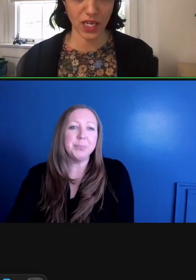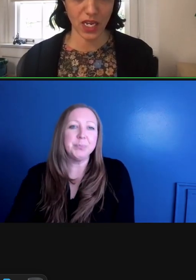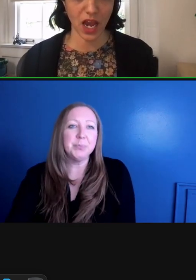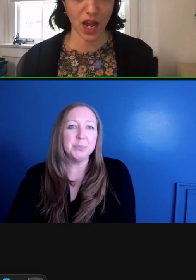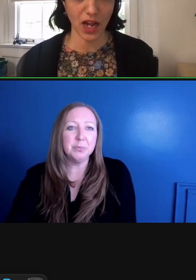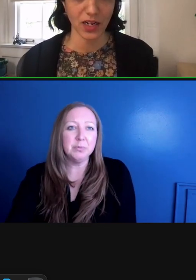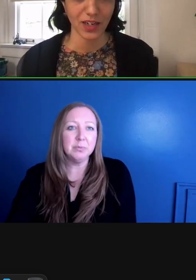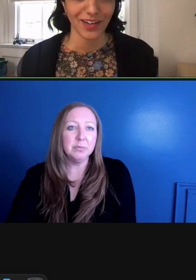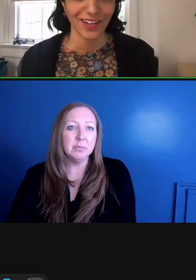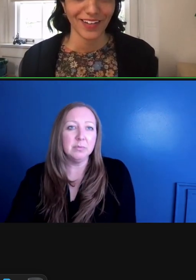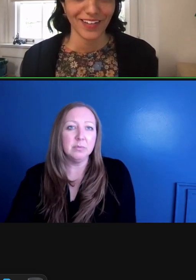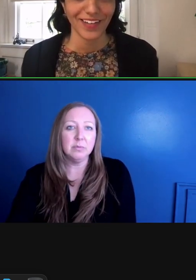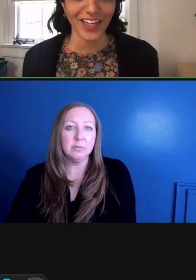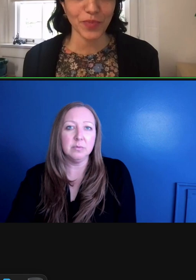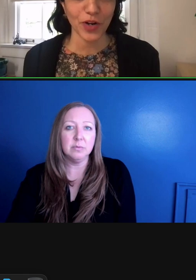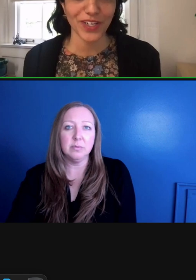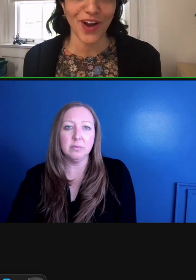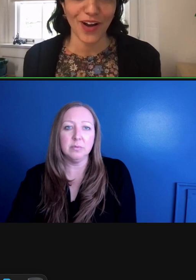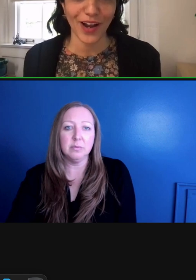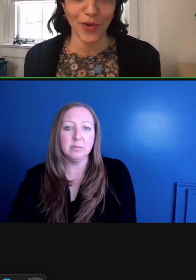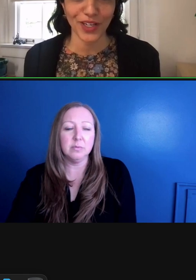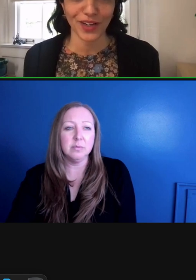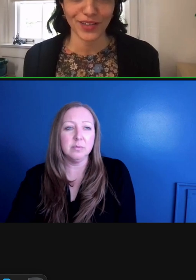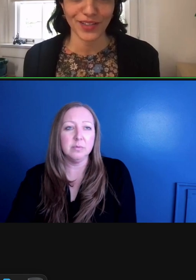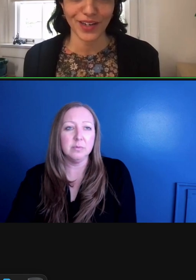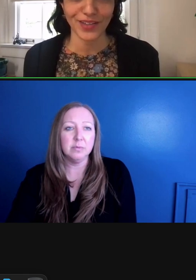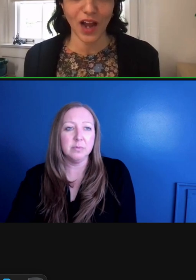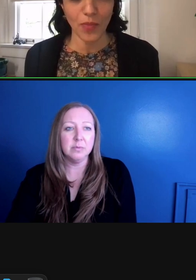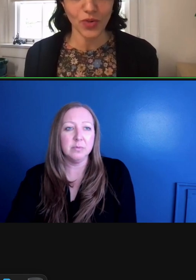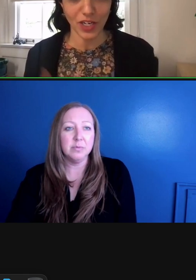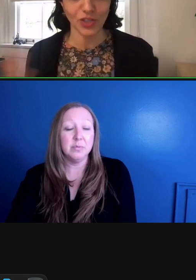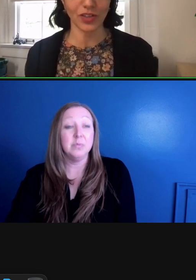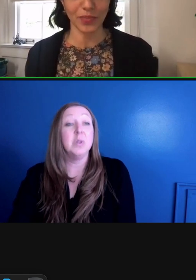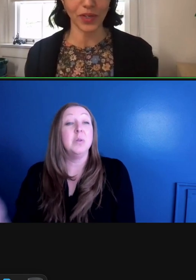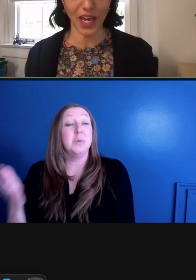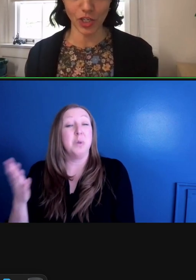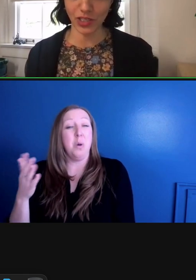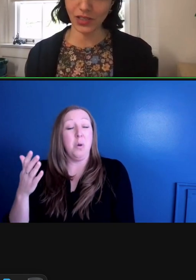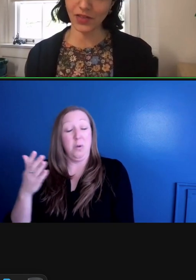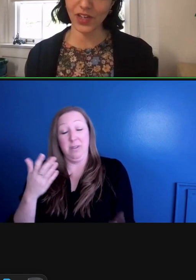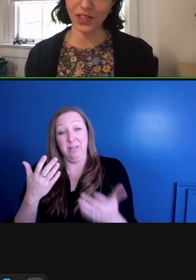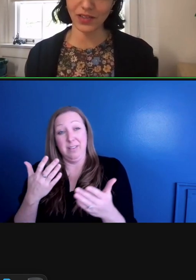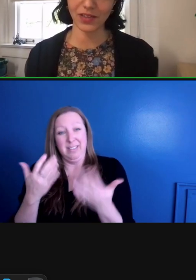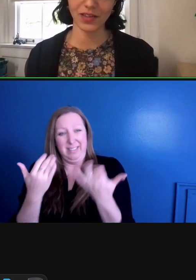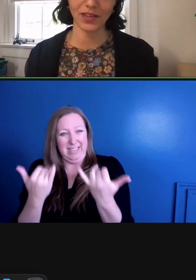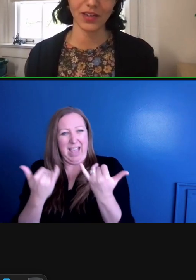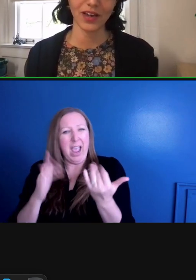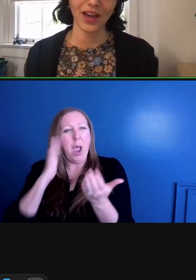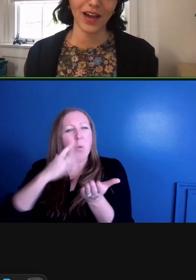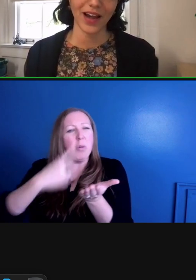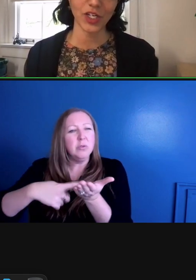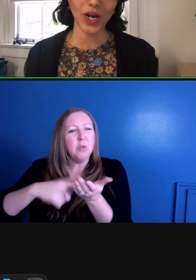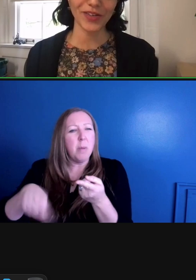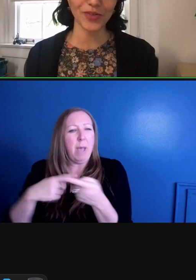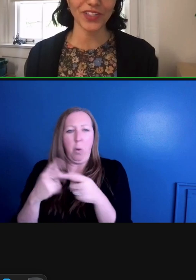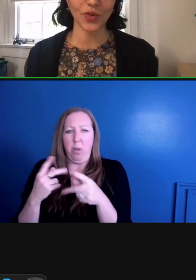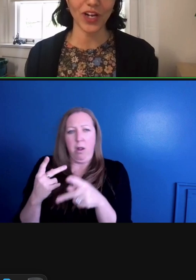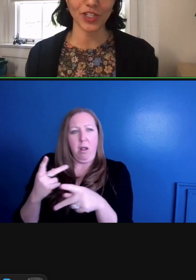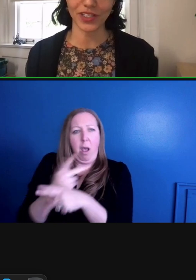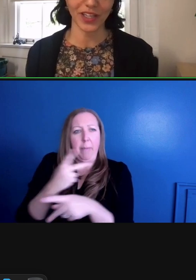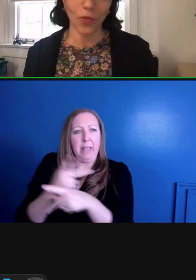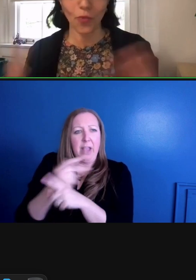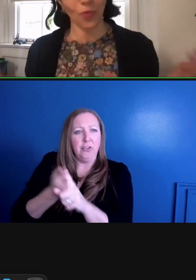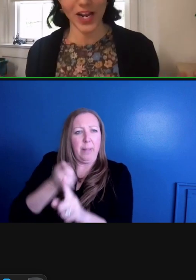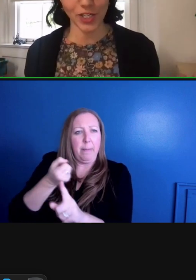So in the next part of my talk, I want to discuss the computational implications of this and try to address